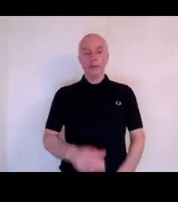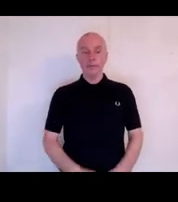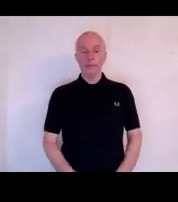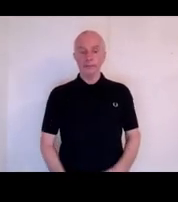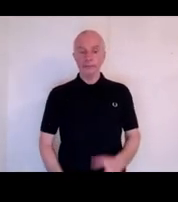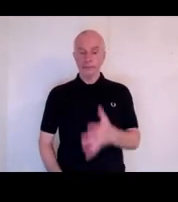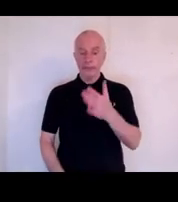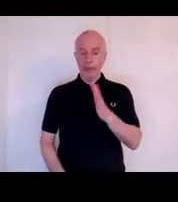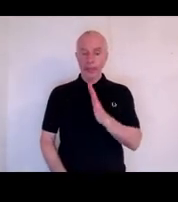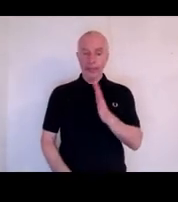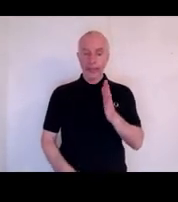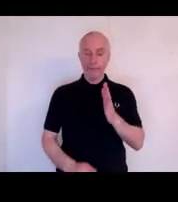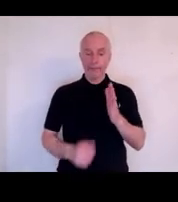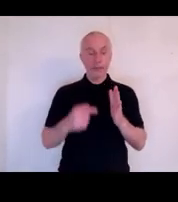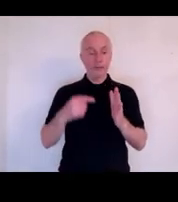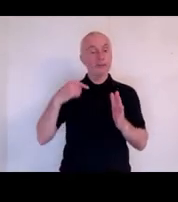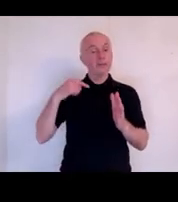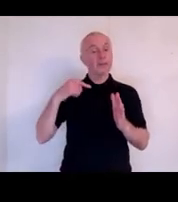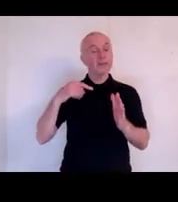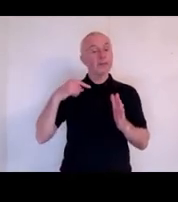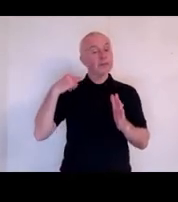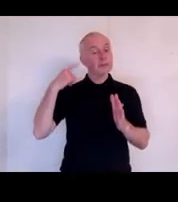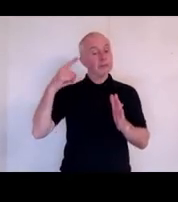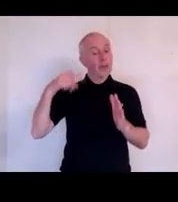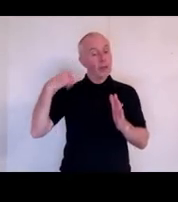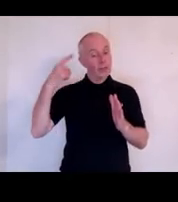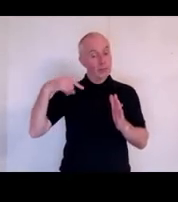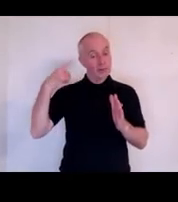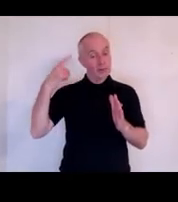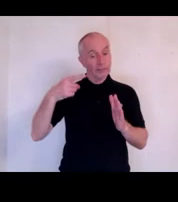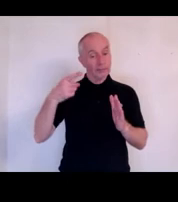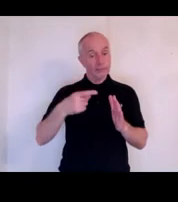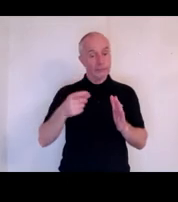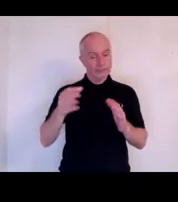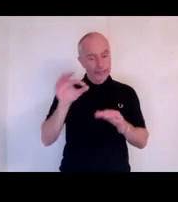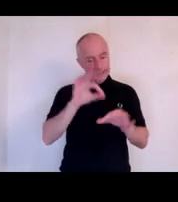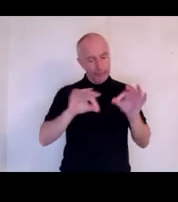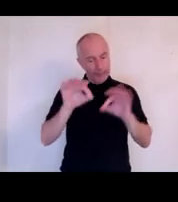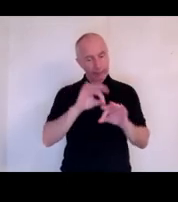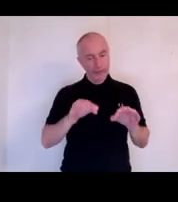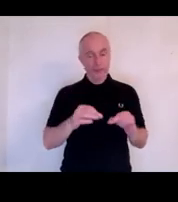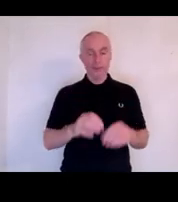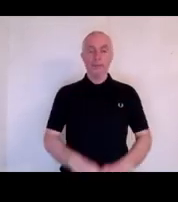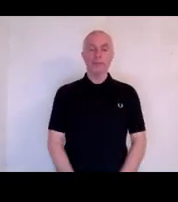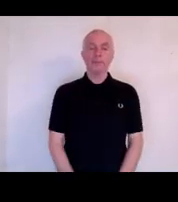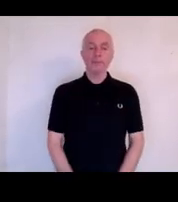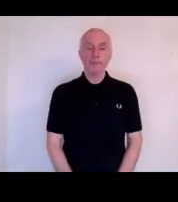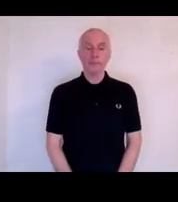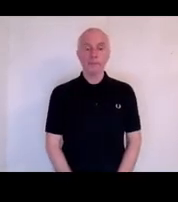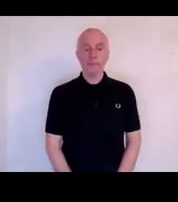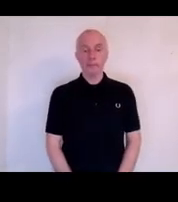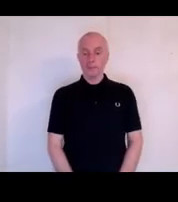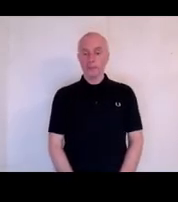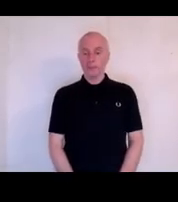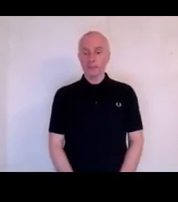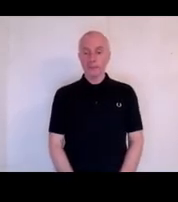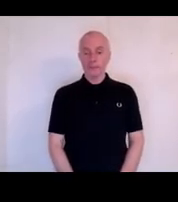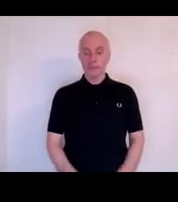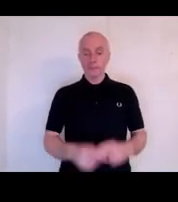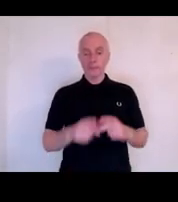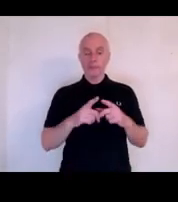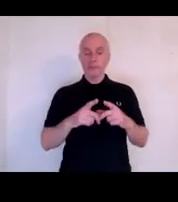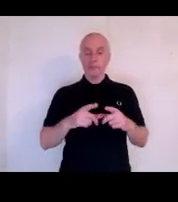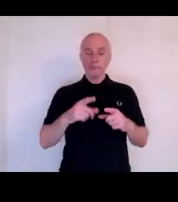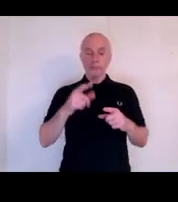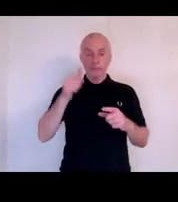is happening down in London. And in this case, what we're trying to measure is the cross-section